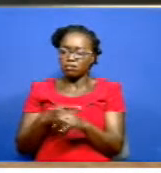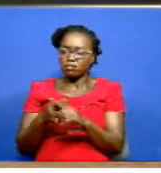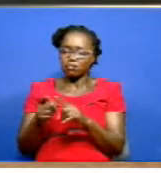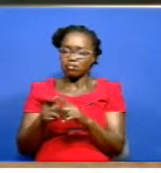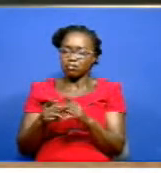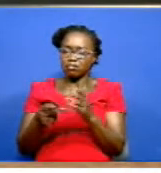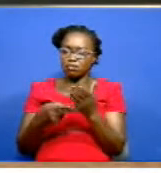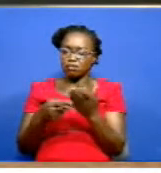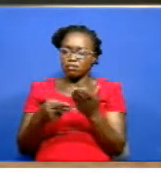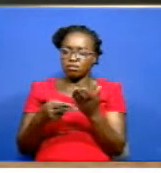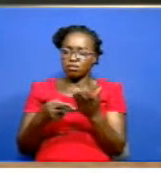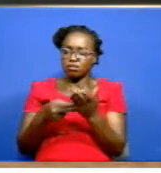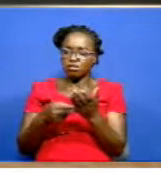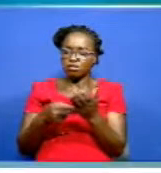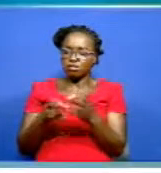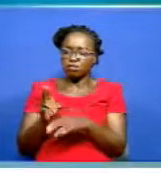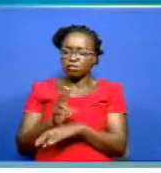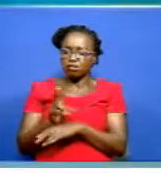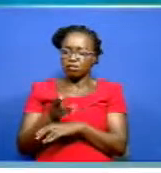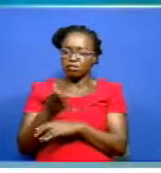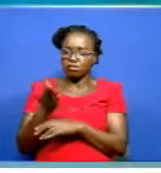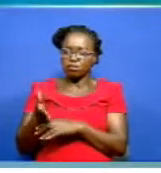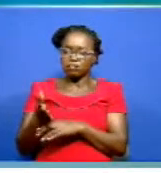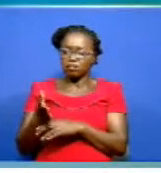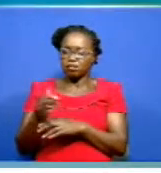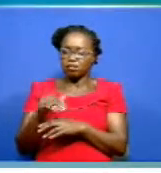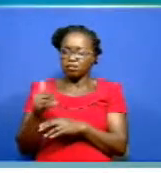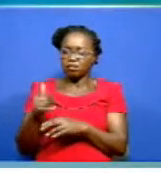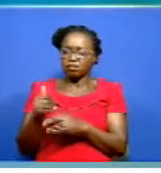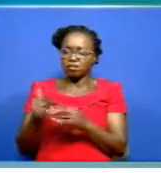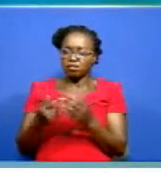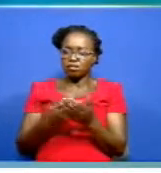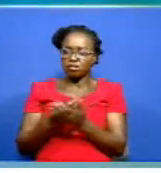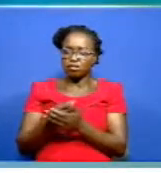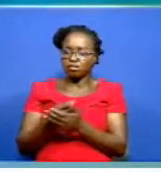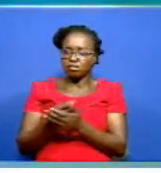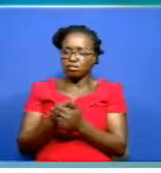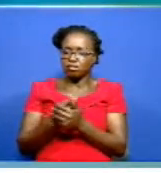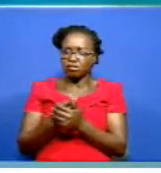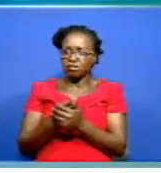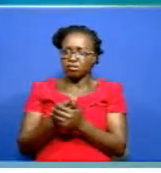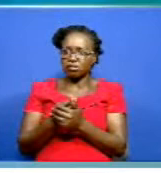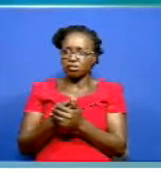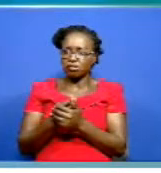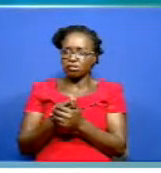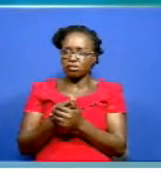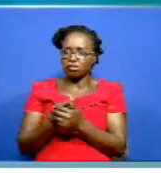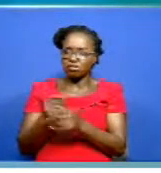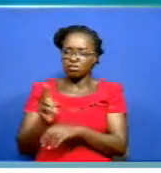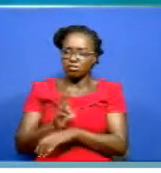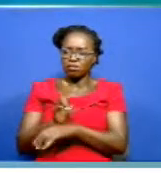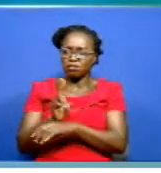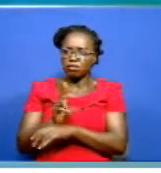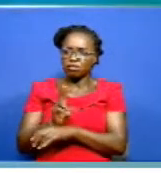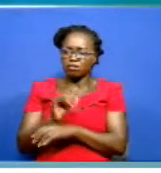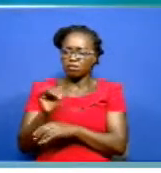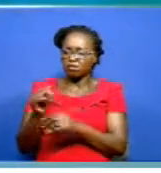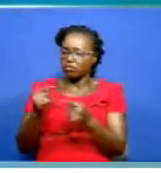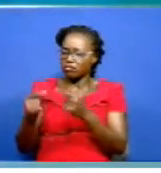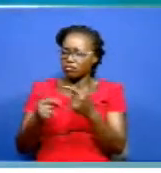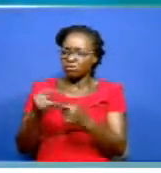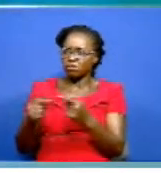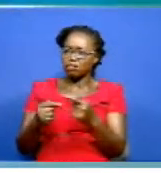technologies have been existing in the other vaccines which we are using routinely. So it's just that this process has